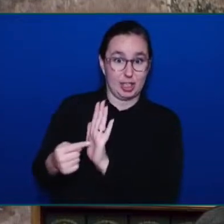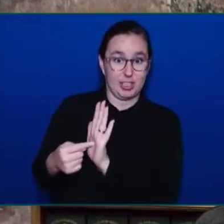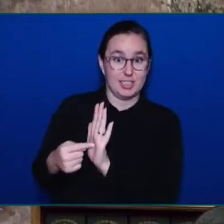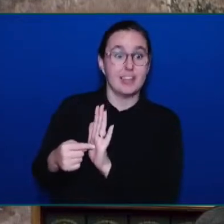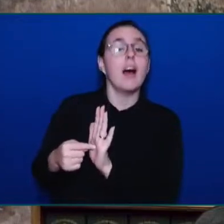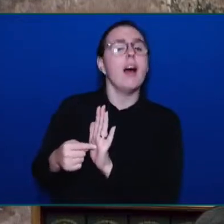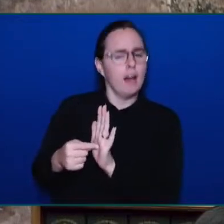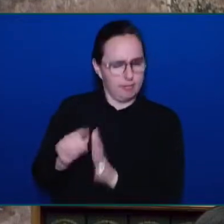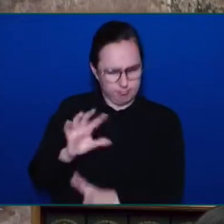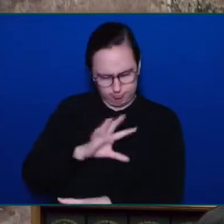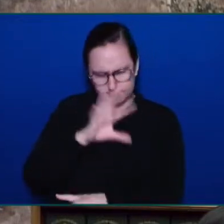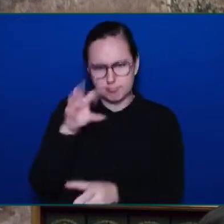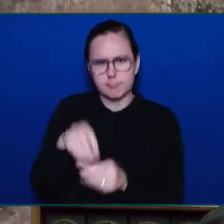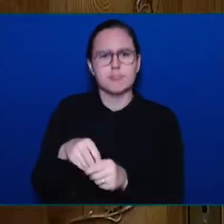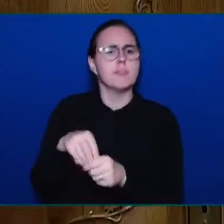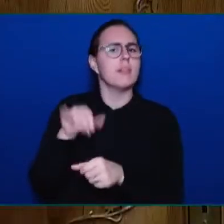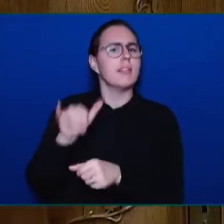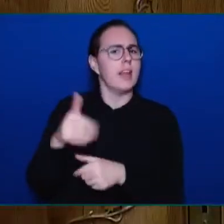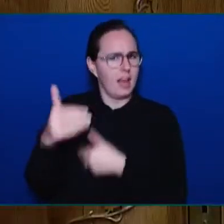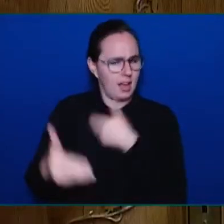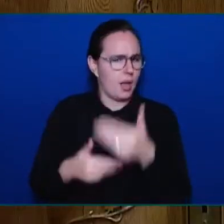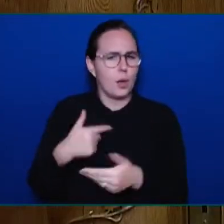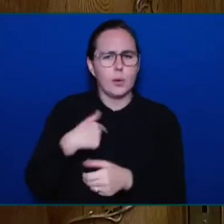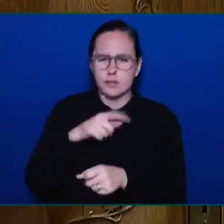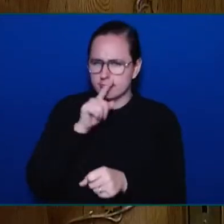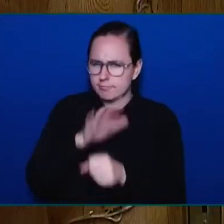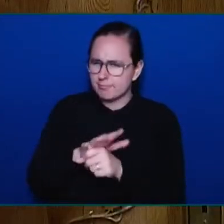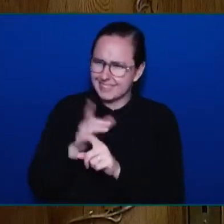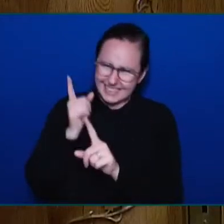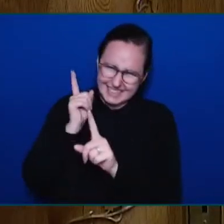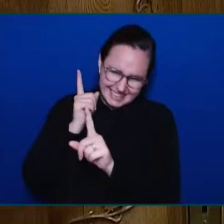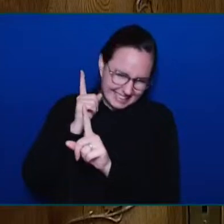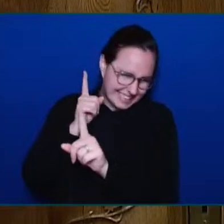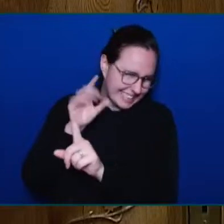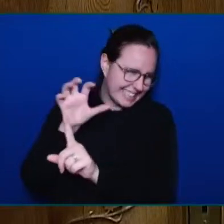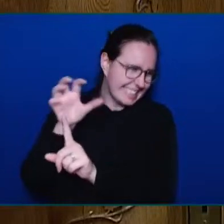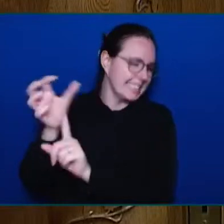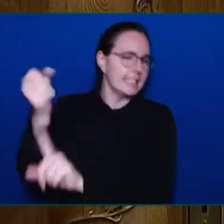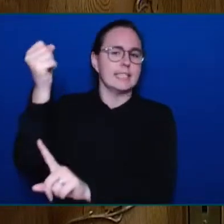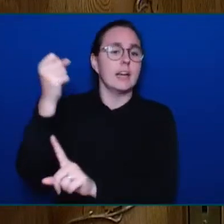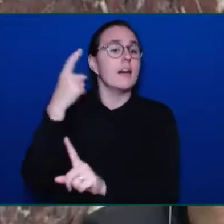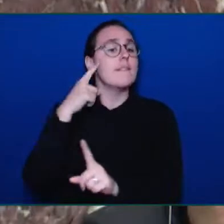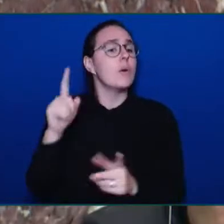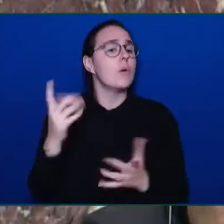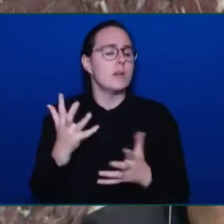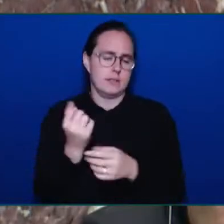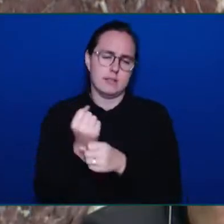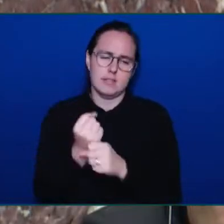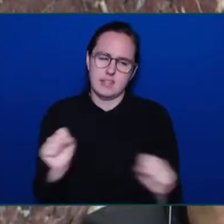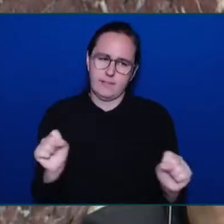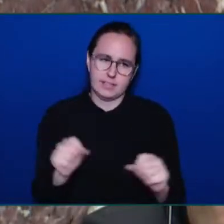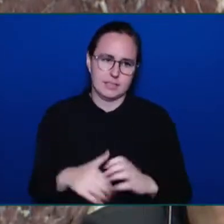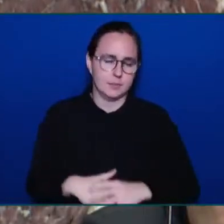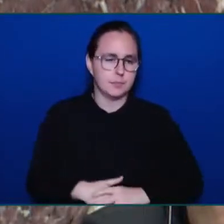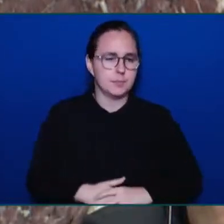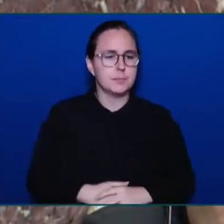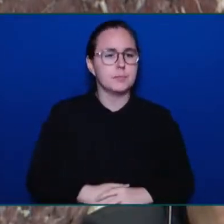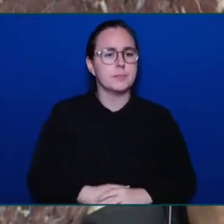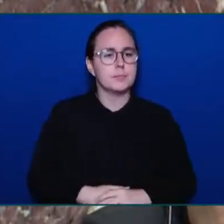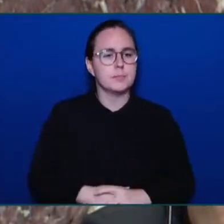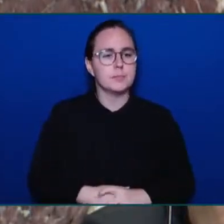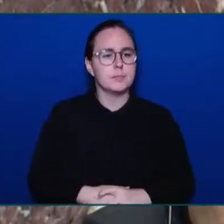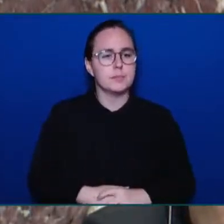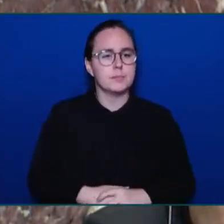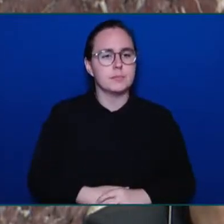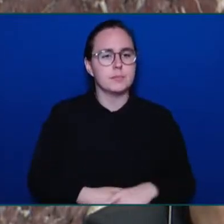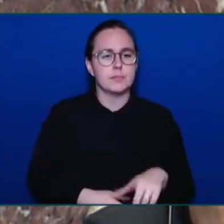do it. Member for Prince George Valemount, supplemental. Well, thank you to the Minister for that response, and I would ask him to take just a